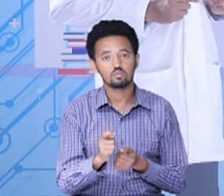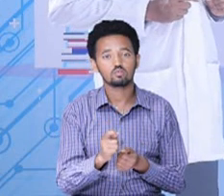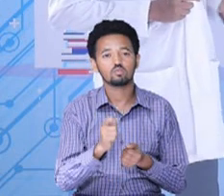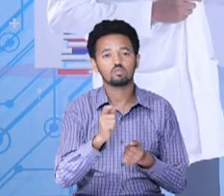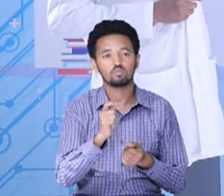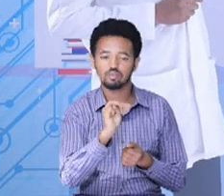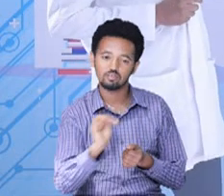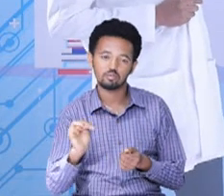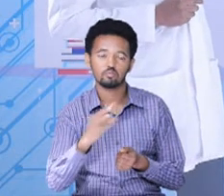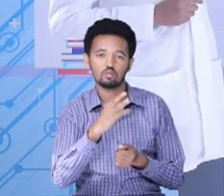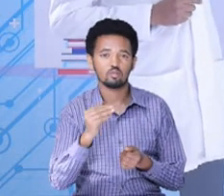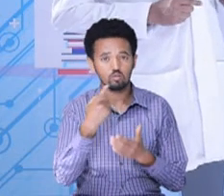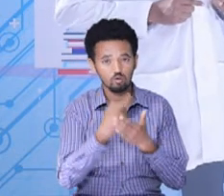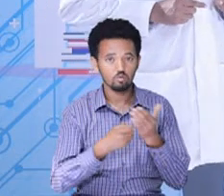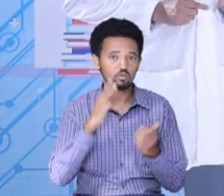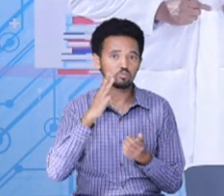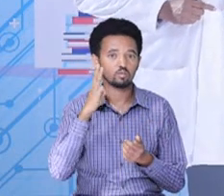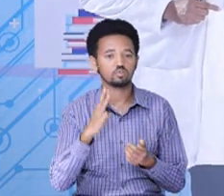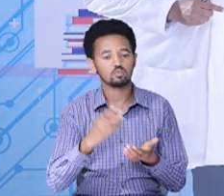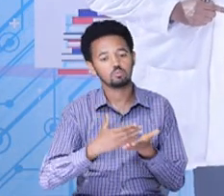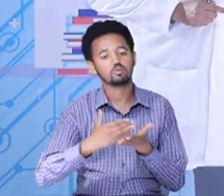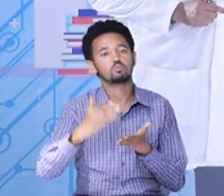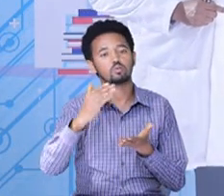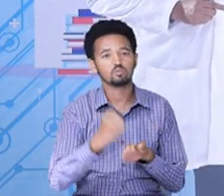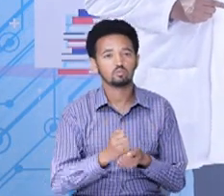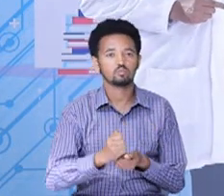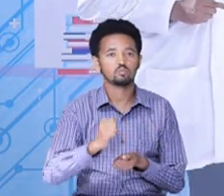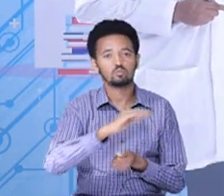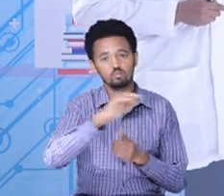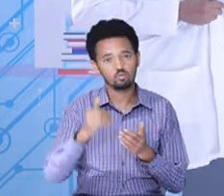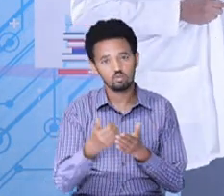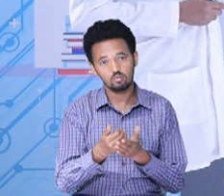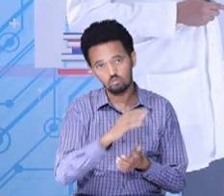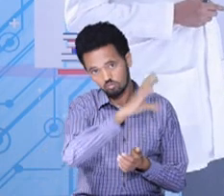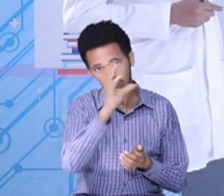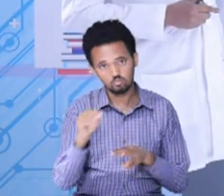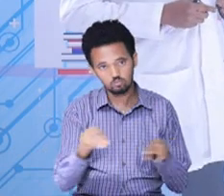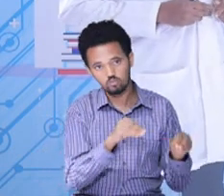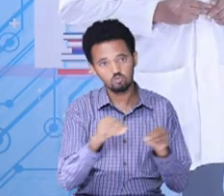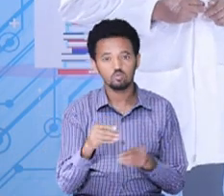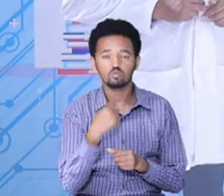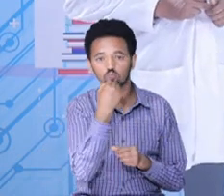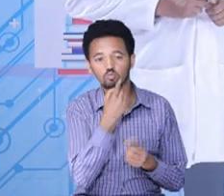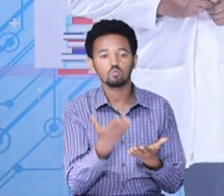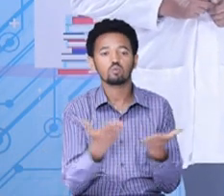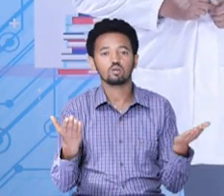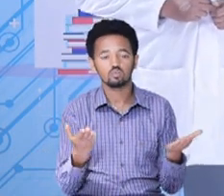Pan-Africanism and what was the purpose of Pan-Africanism movement? Who were the founder